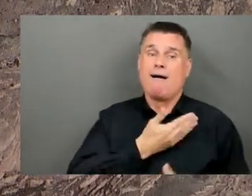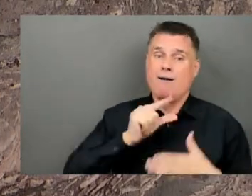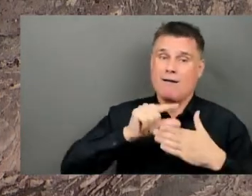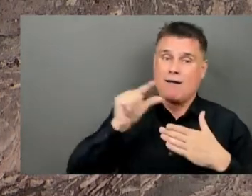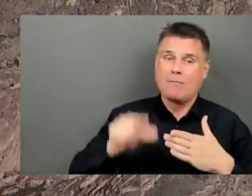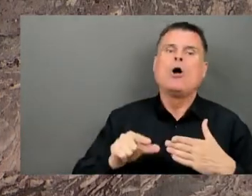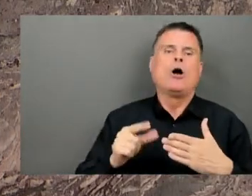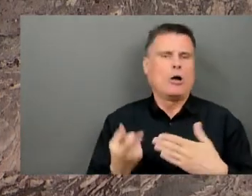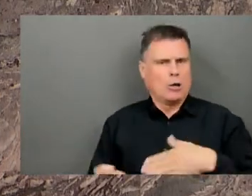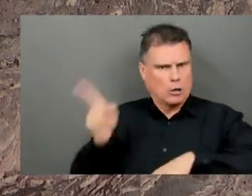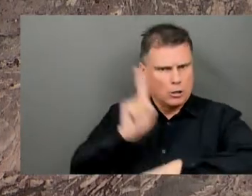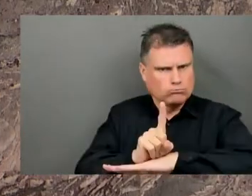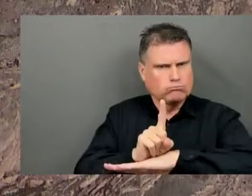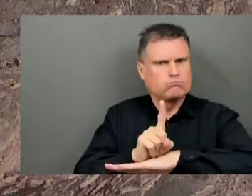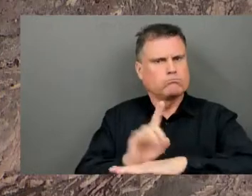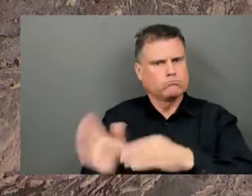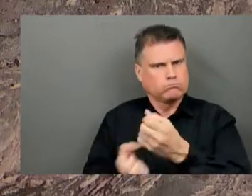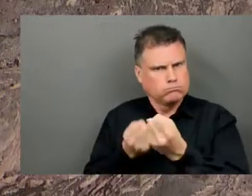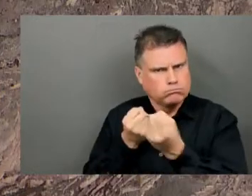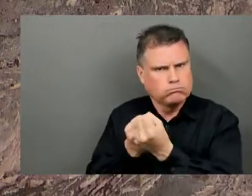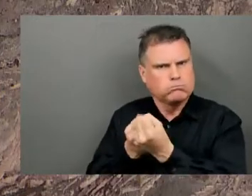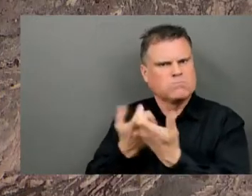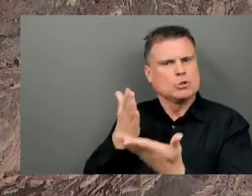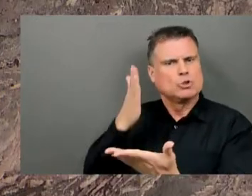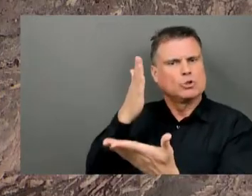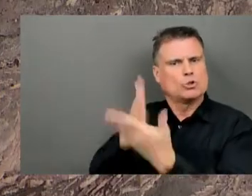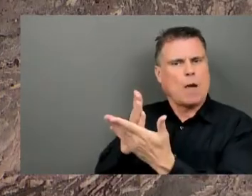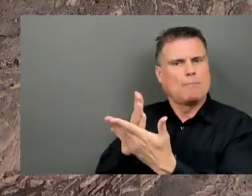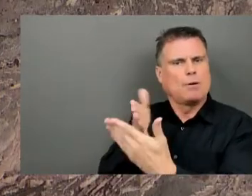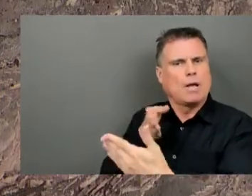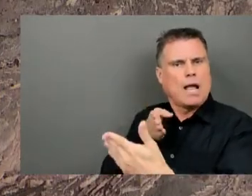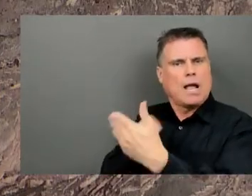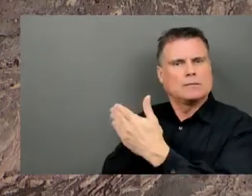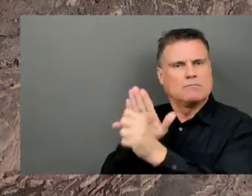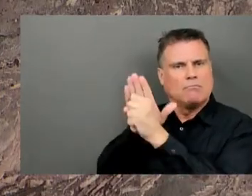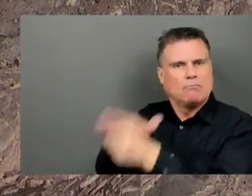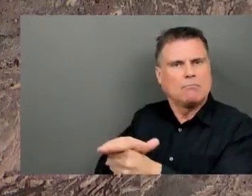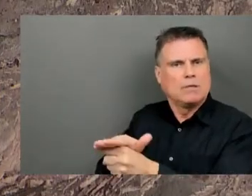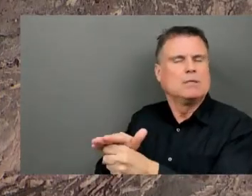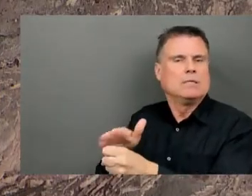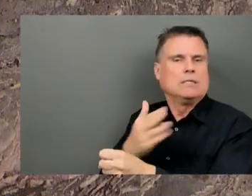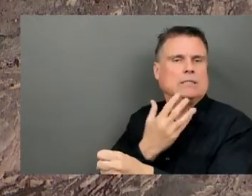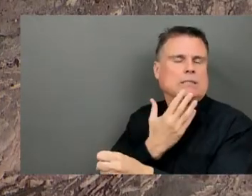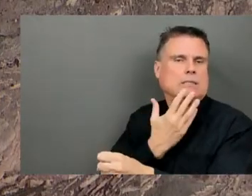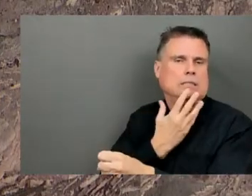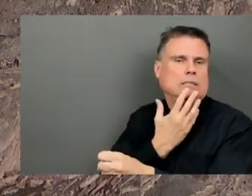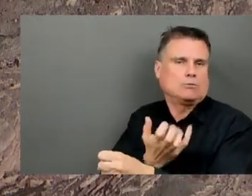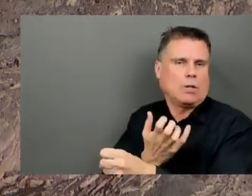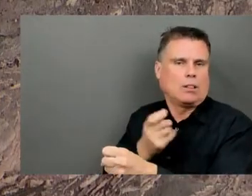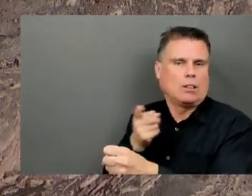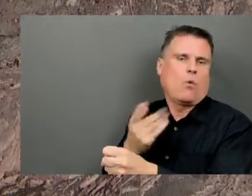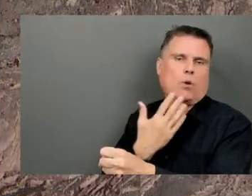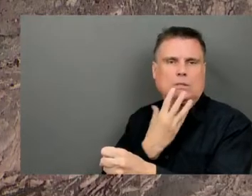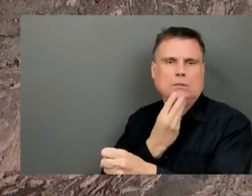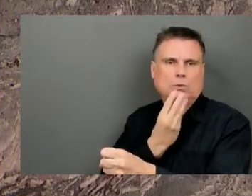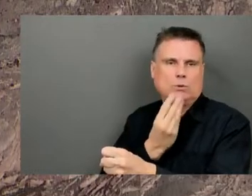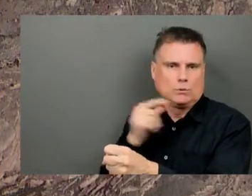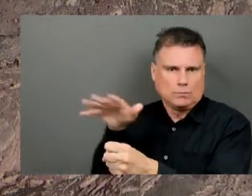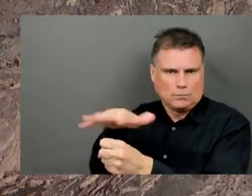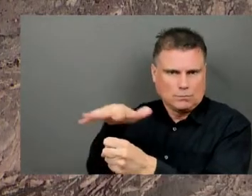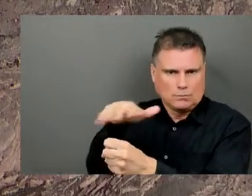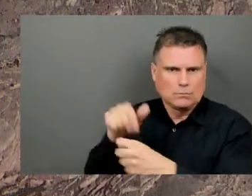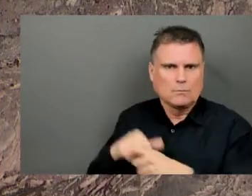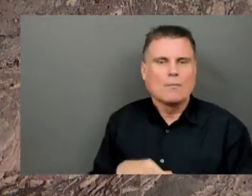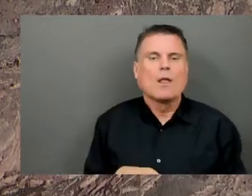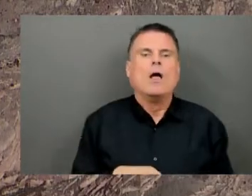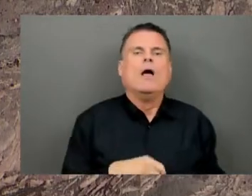if the new minister had reached out to Hillel House to check on Jewish students, to hear their concerns, to identify ways government can ensure their physical, emotional,